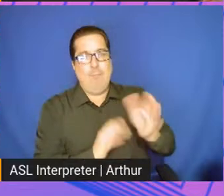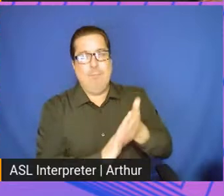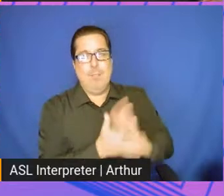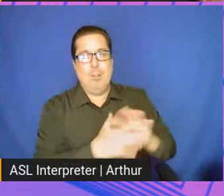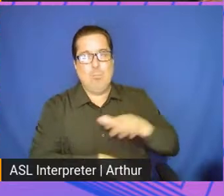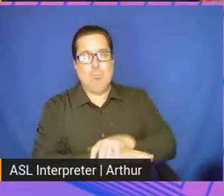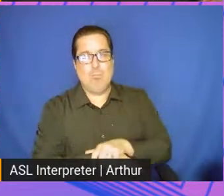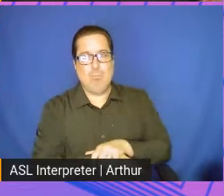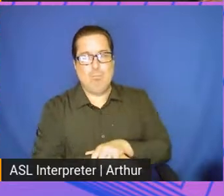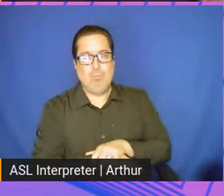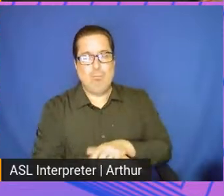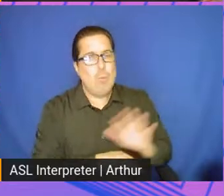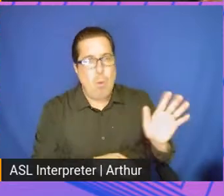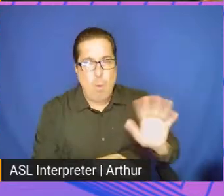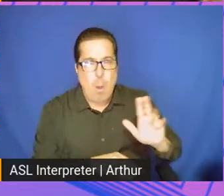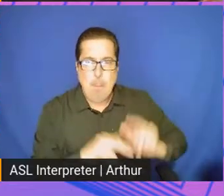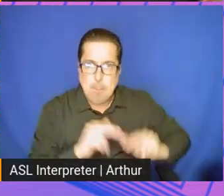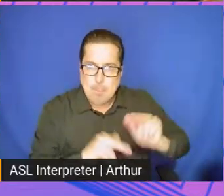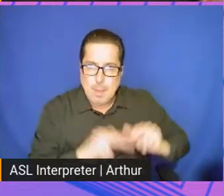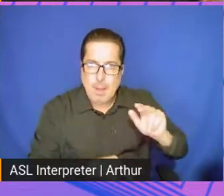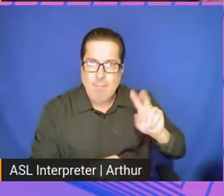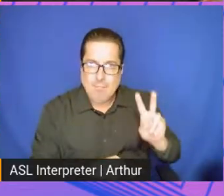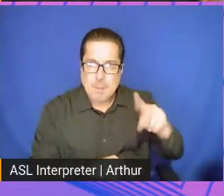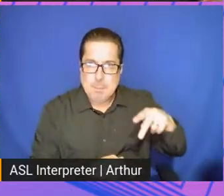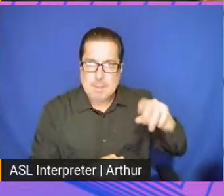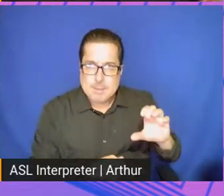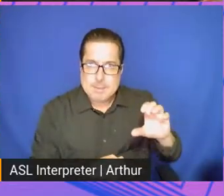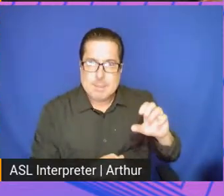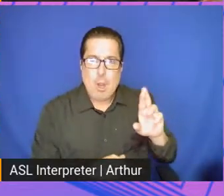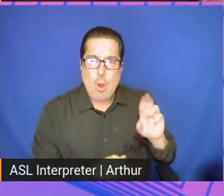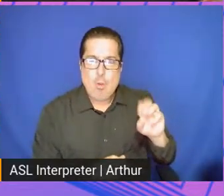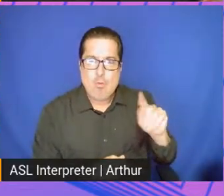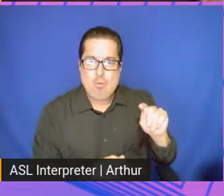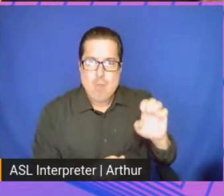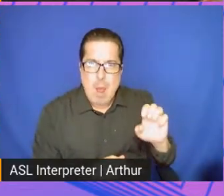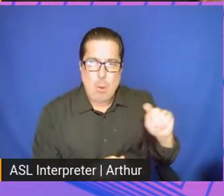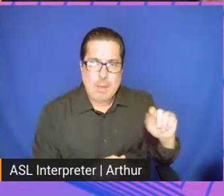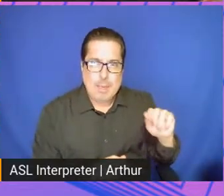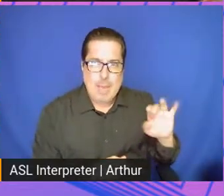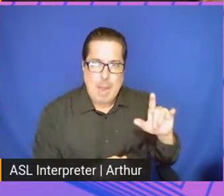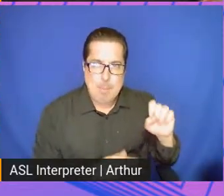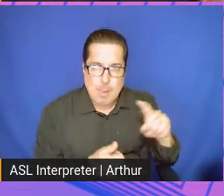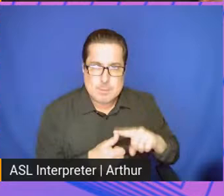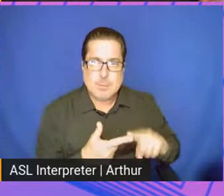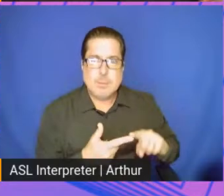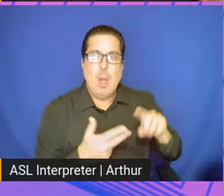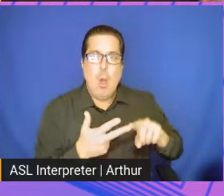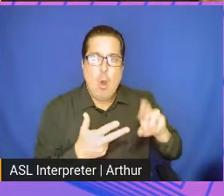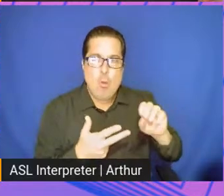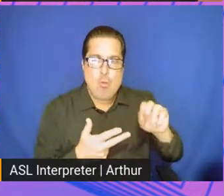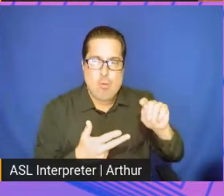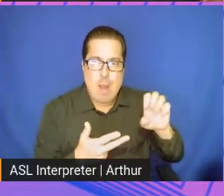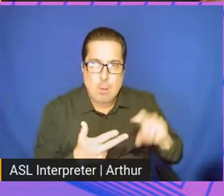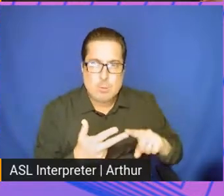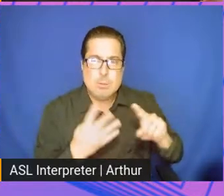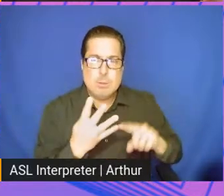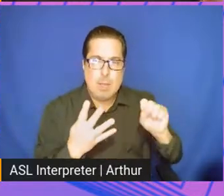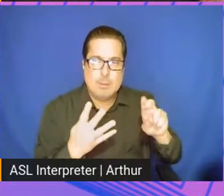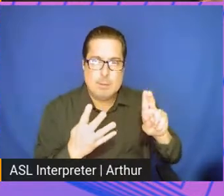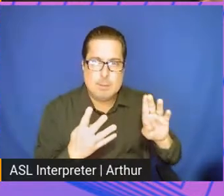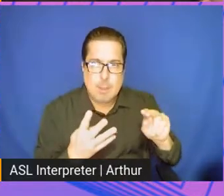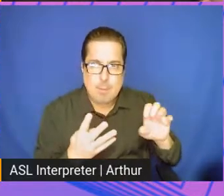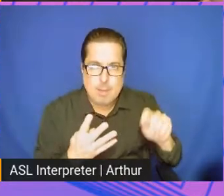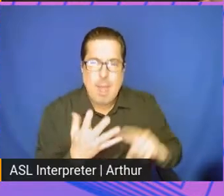a VPC, route tables, routes, subnets, span across availability zones, and all